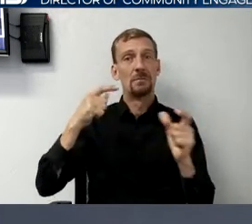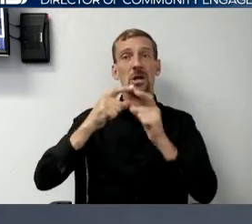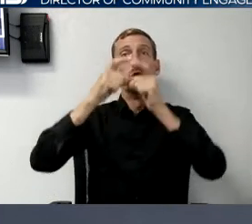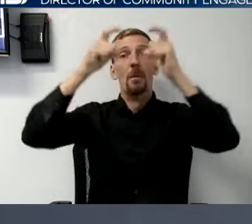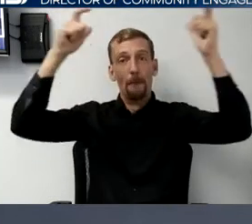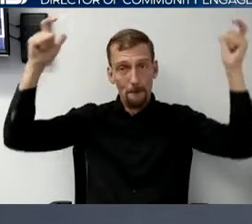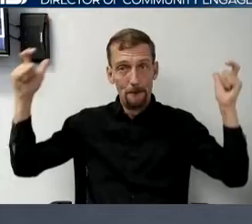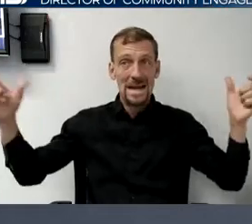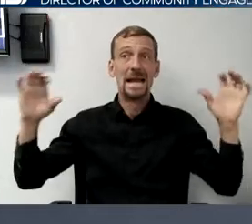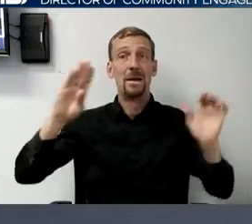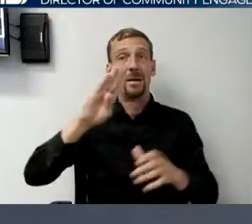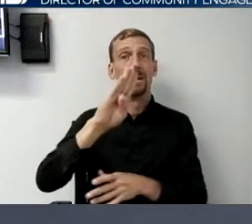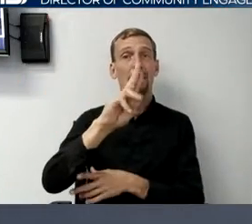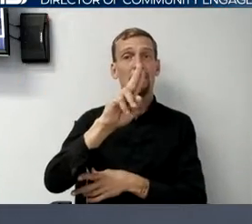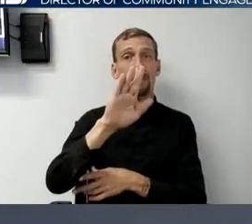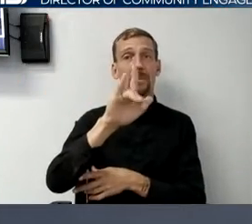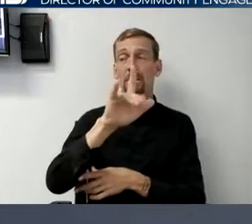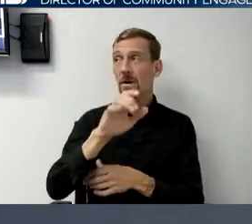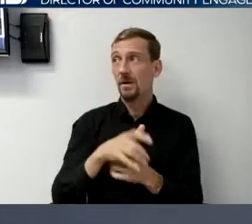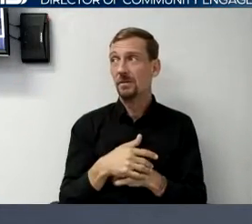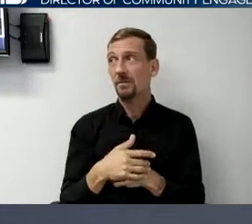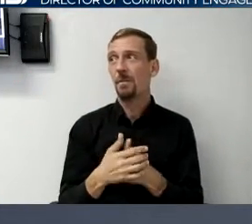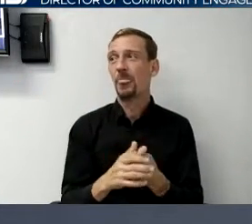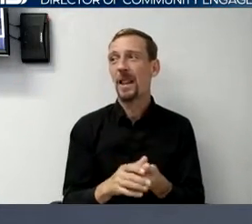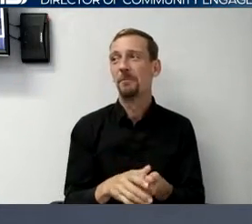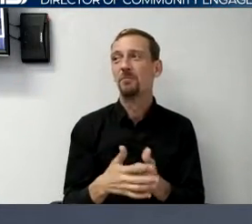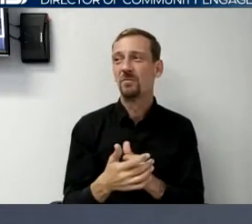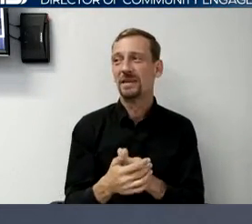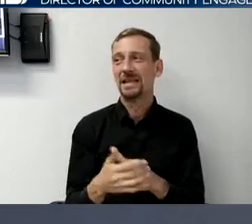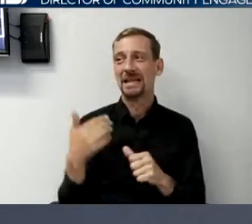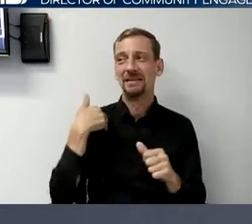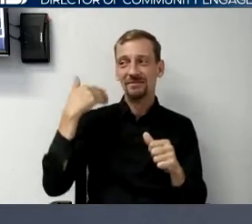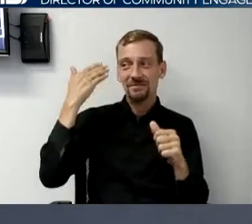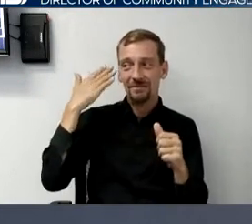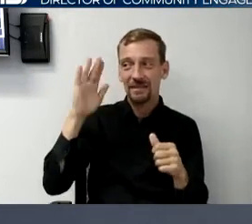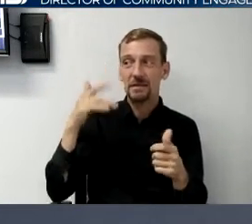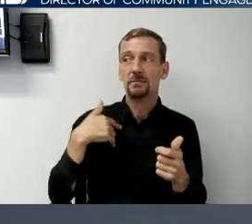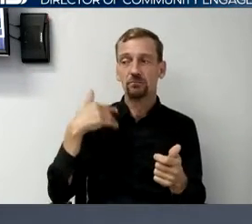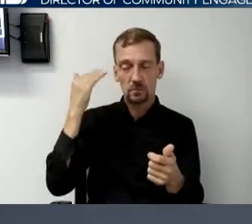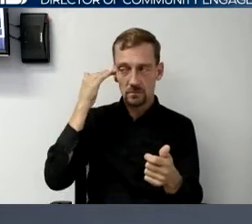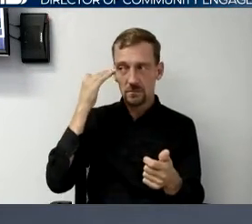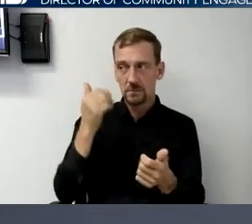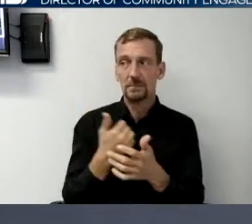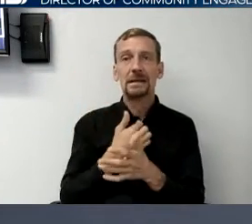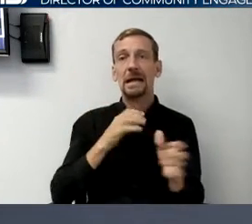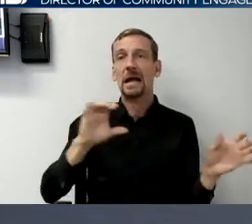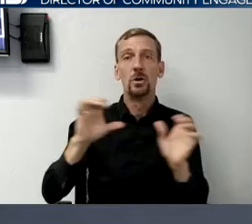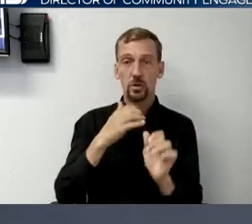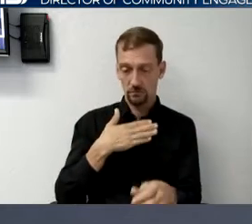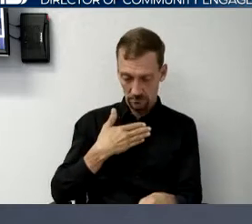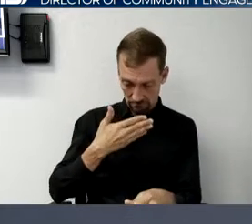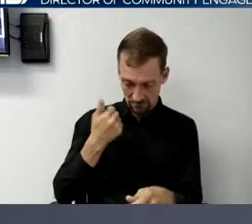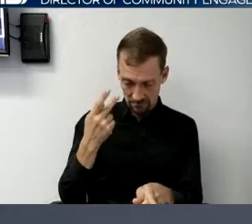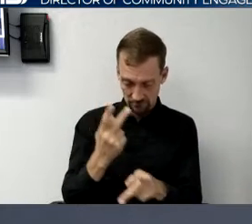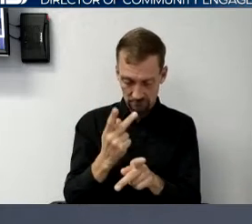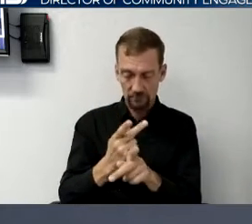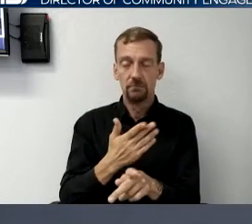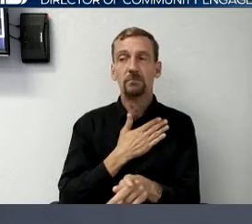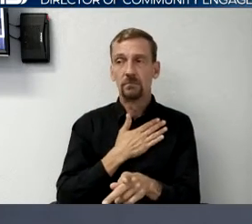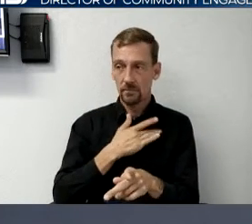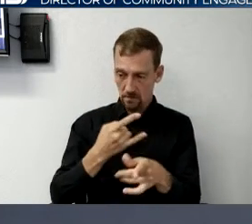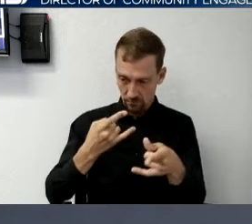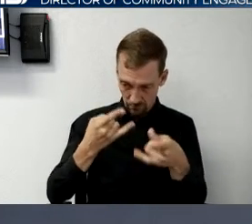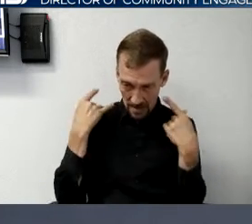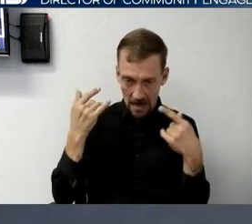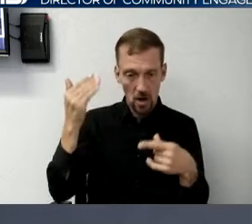big. But I don't know, Deb. I know Yeah. I do my best to take care of myself, wear my mask,